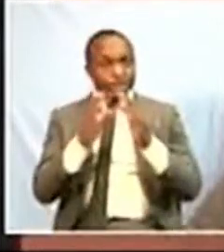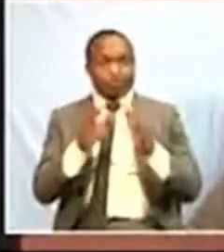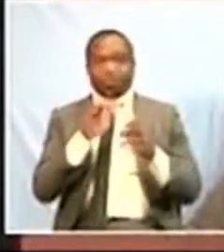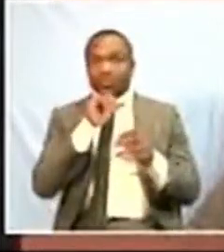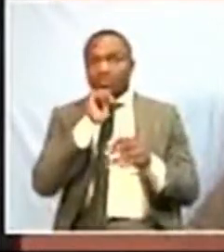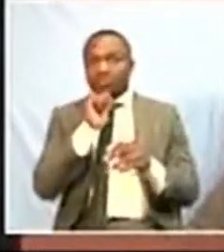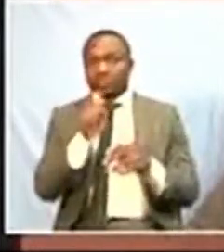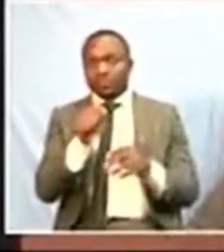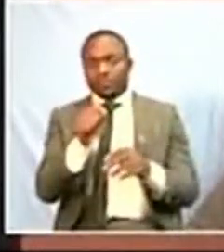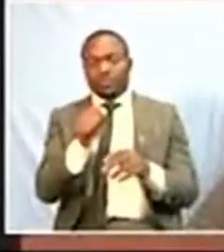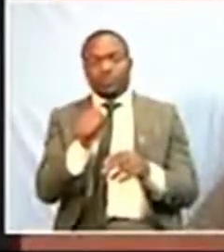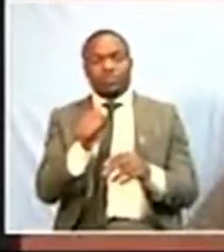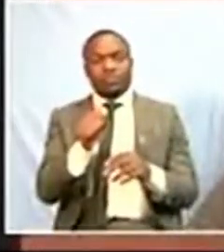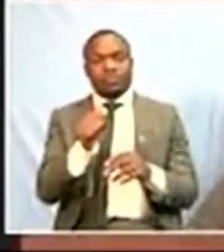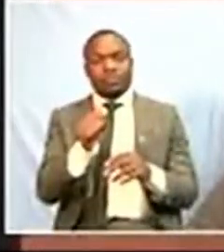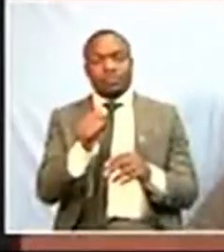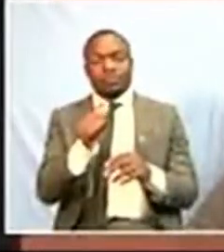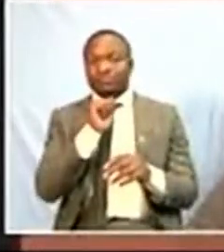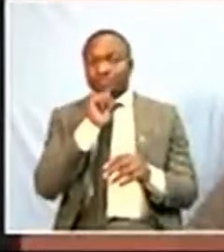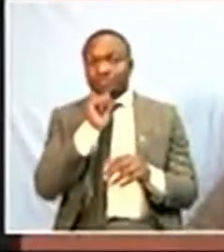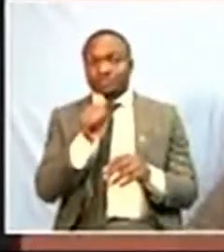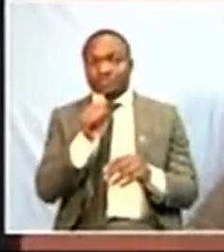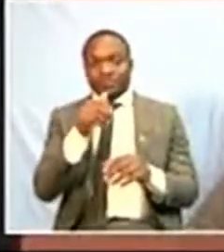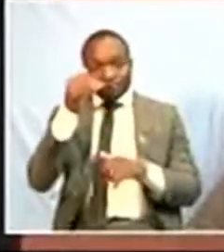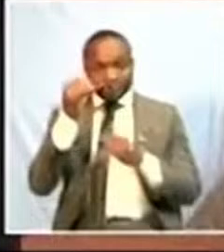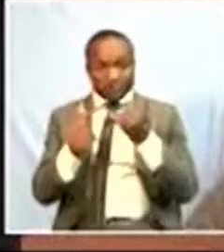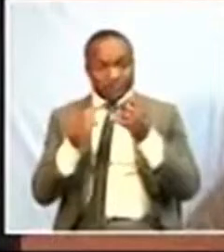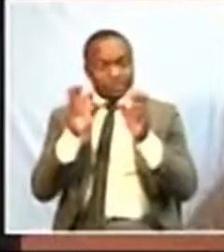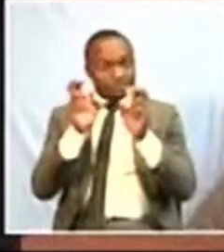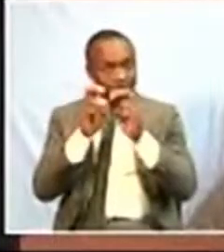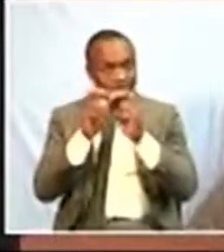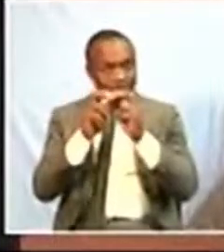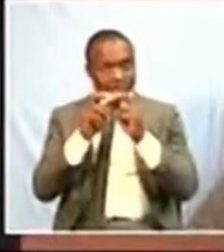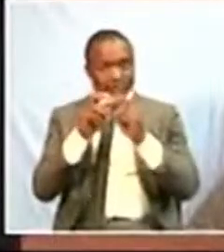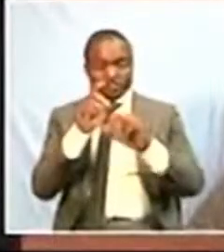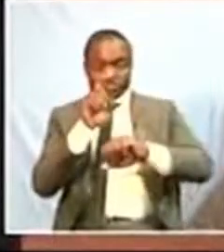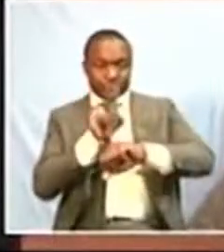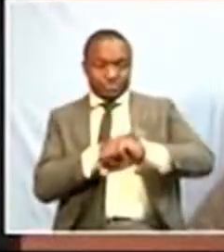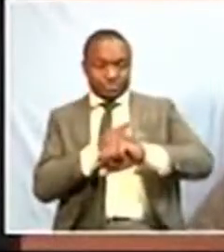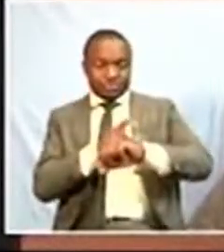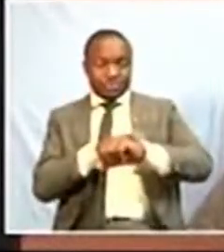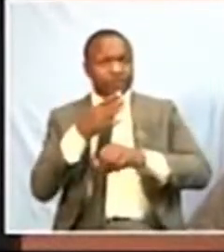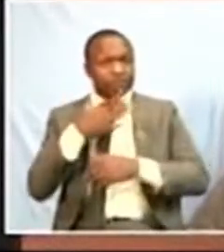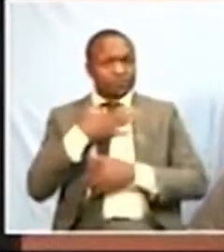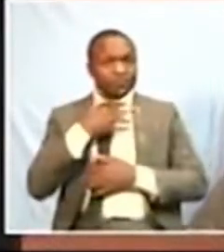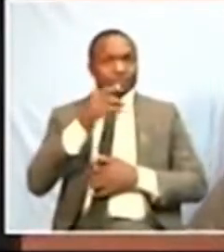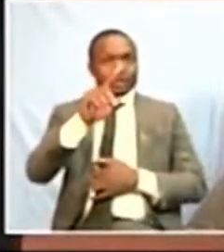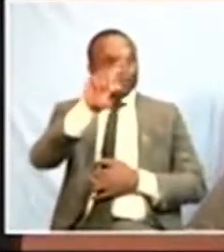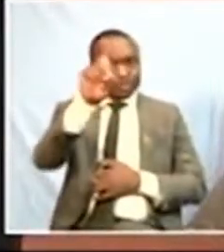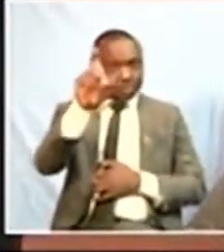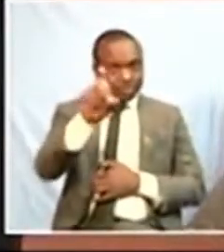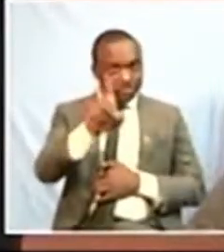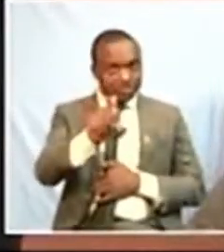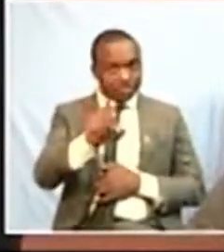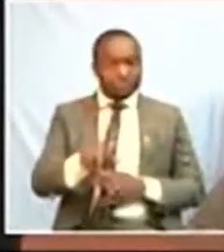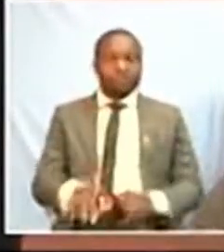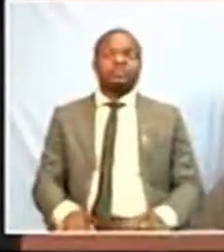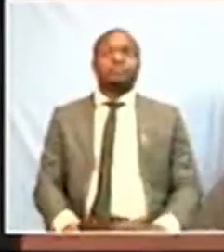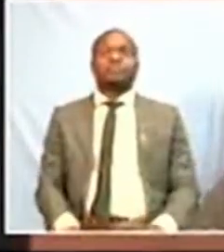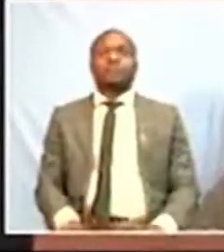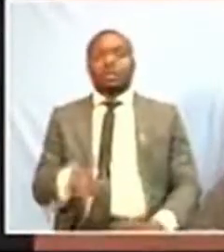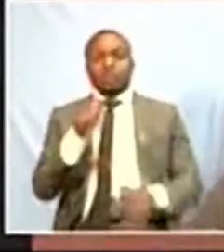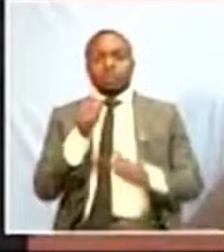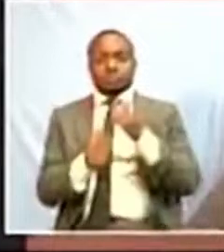not or did not finish the contract on time. So my question is,